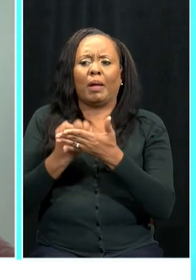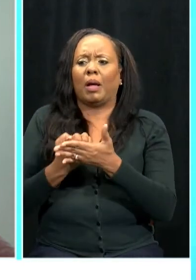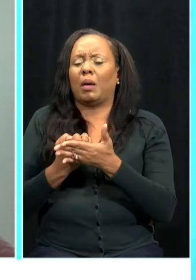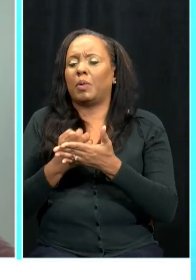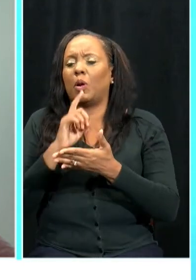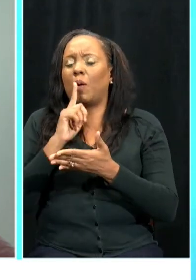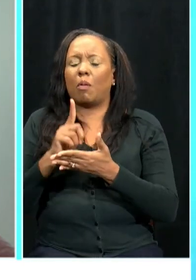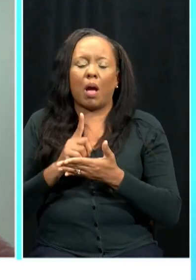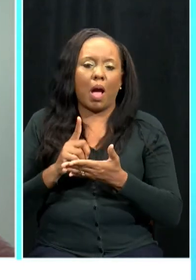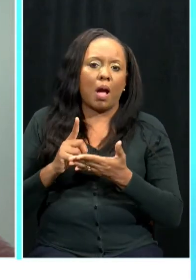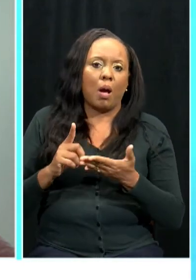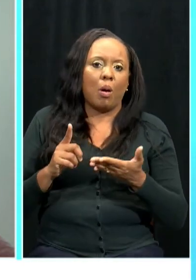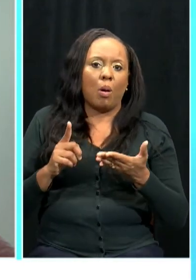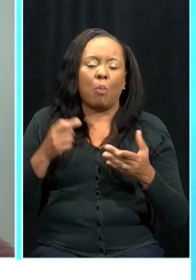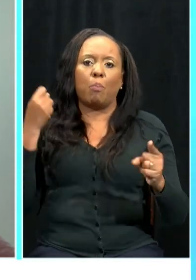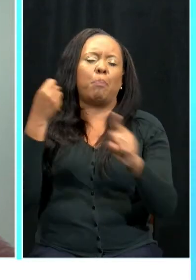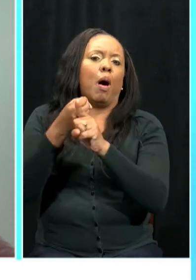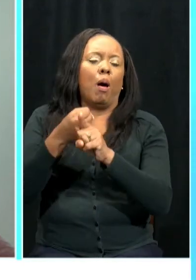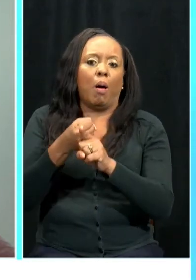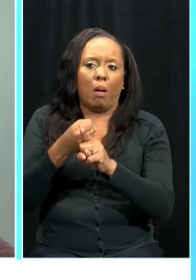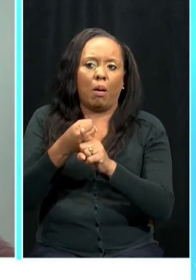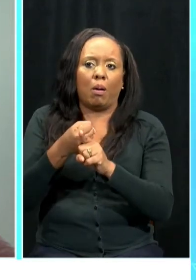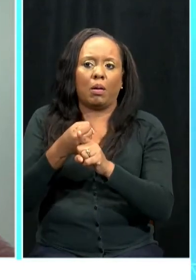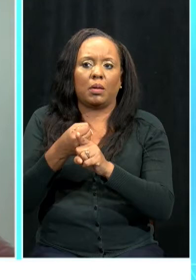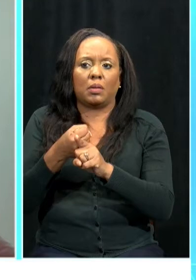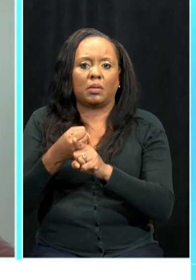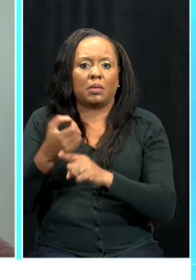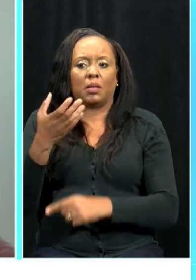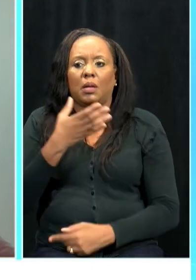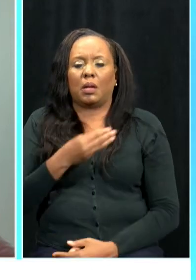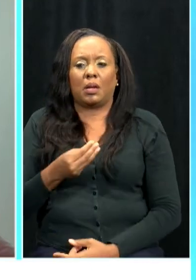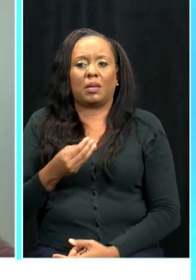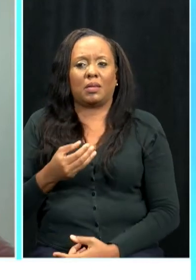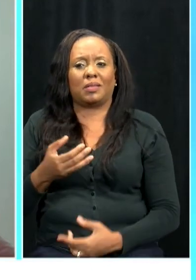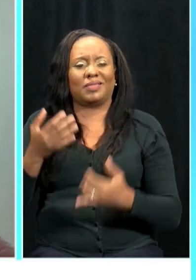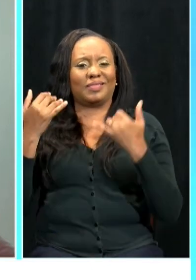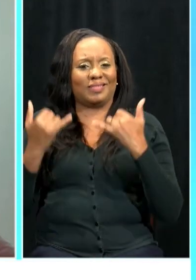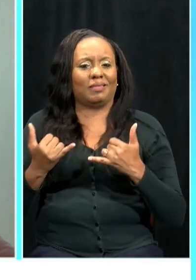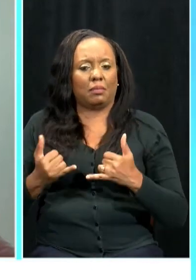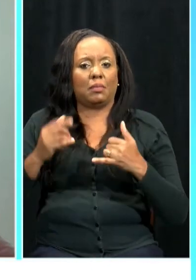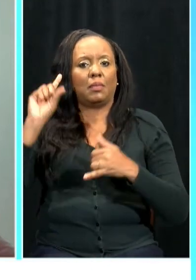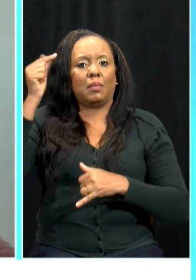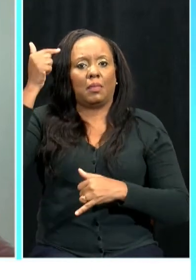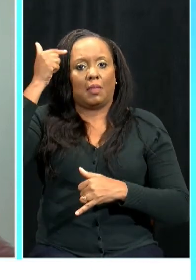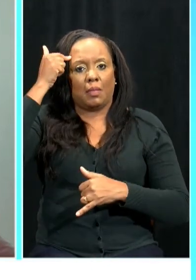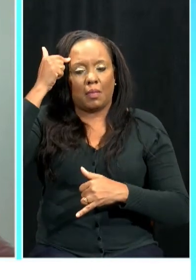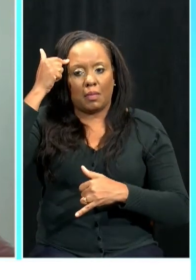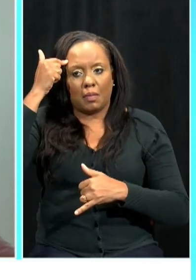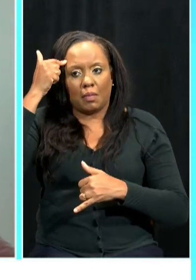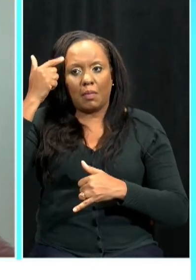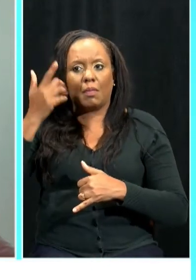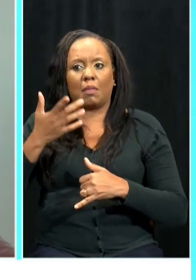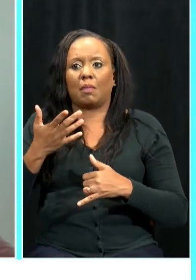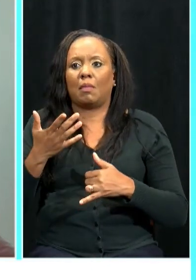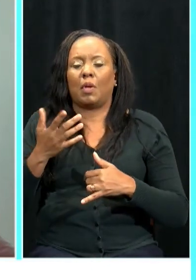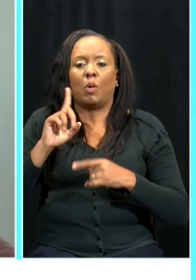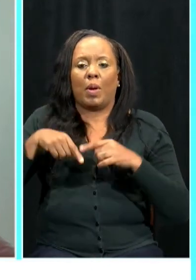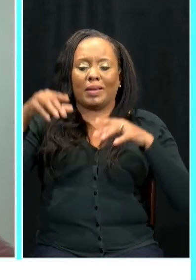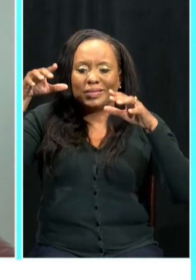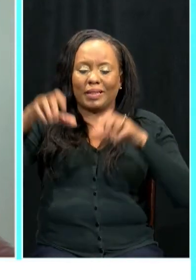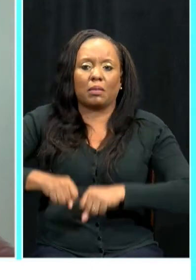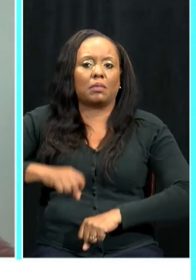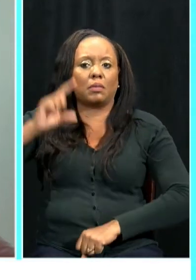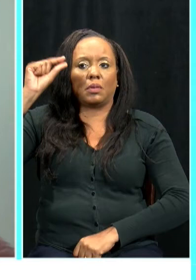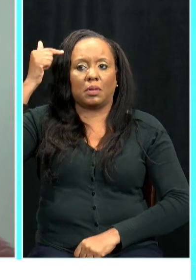COVID-19, the present government inherited a financial situation where Barbados had